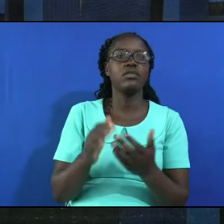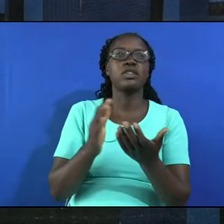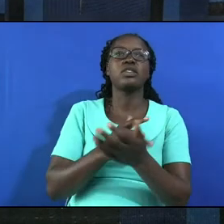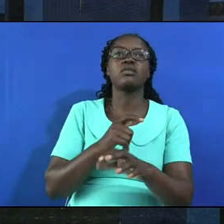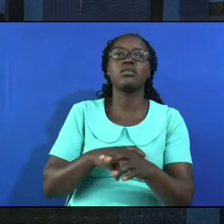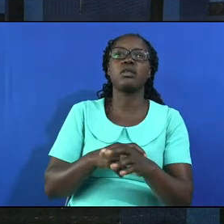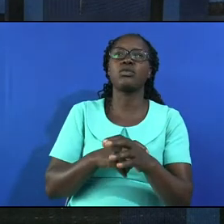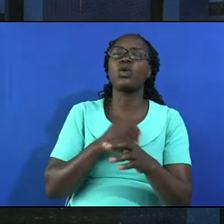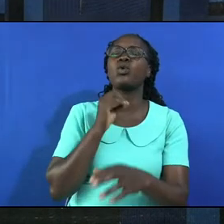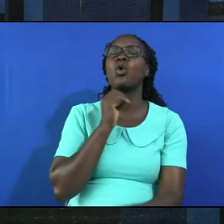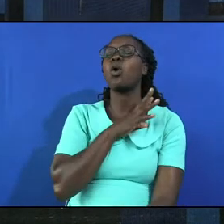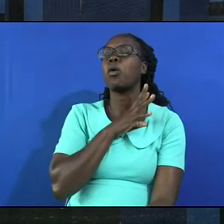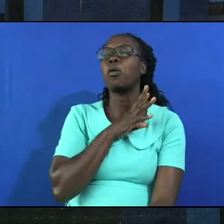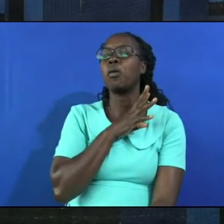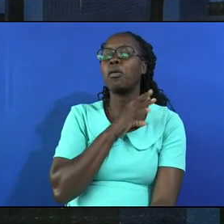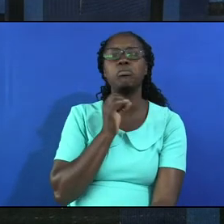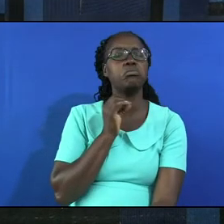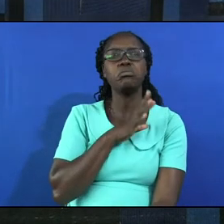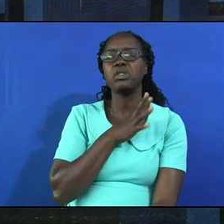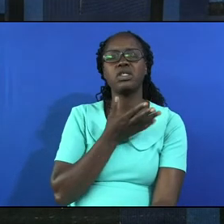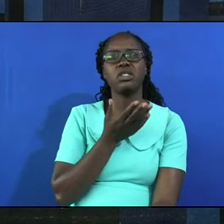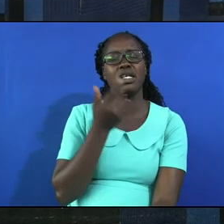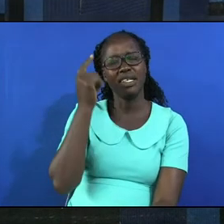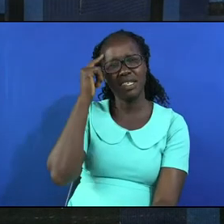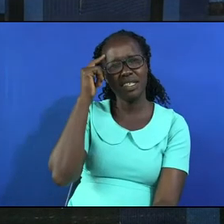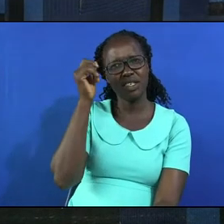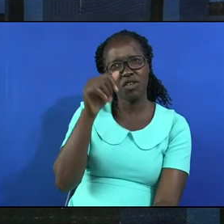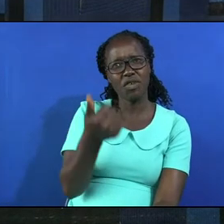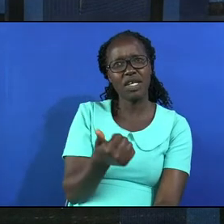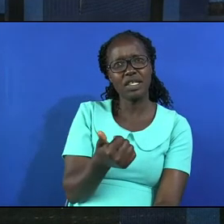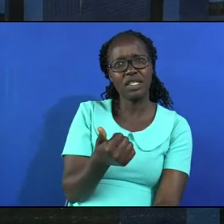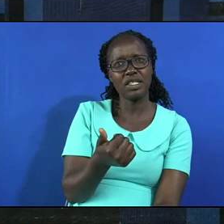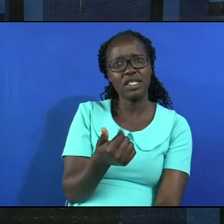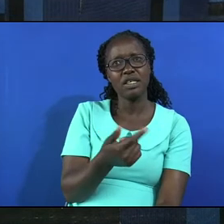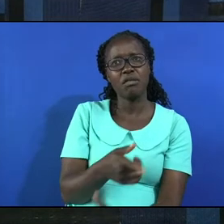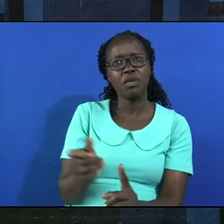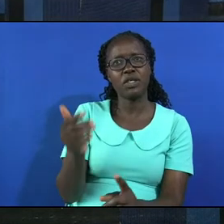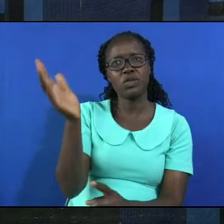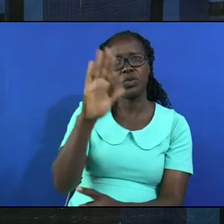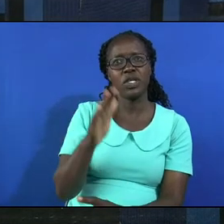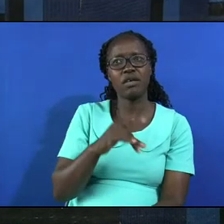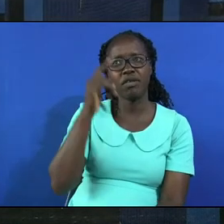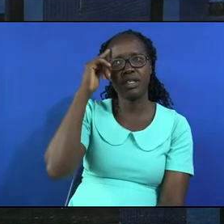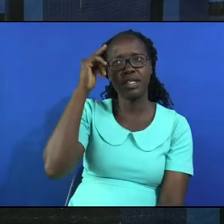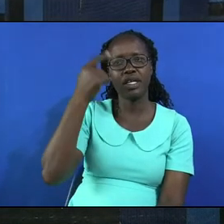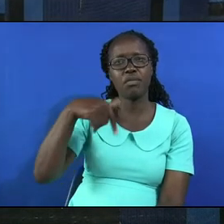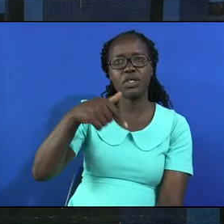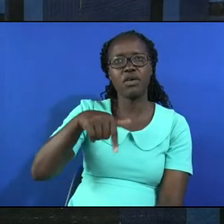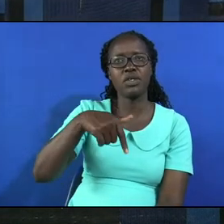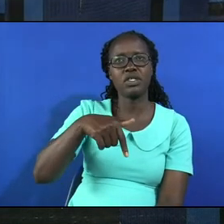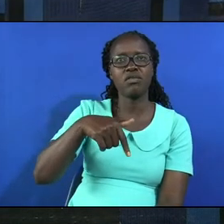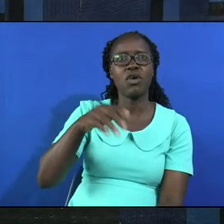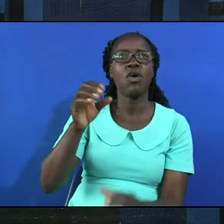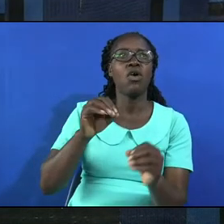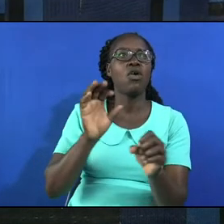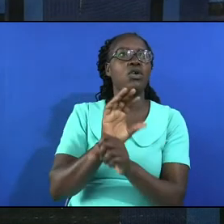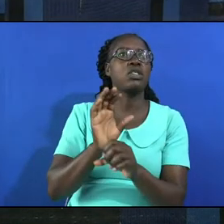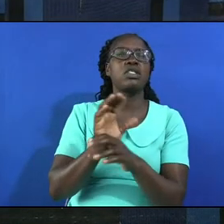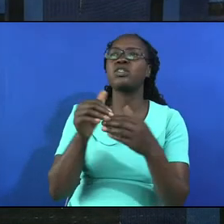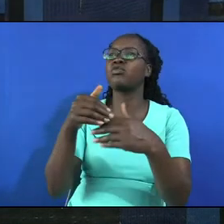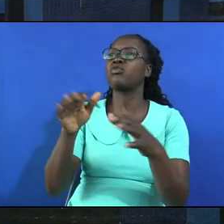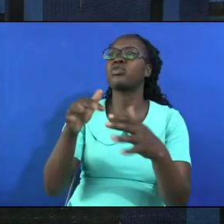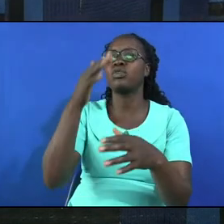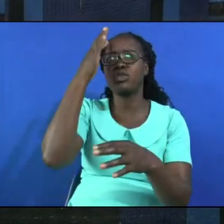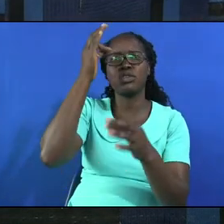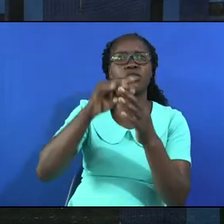Sometimes when we complain thinking of others, but we never think about ourselves. Oh, the church is really losing